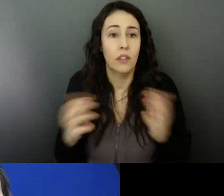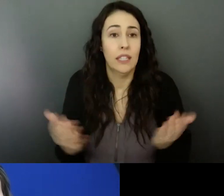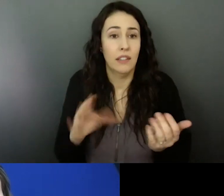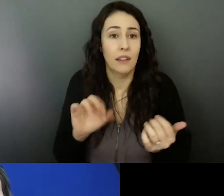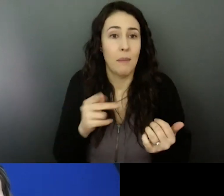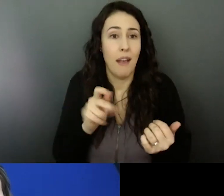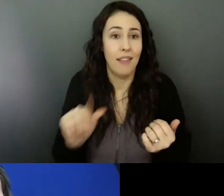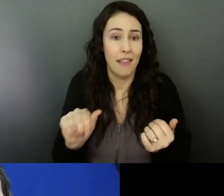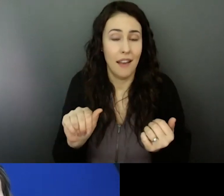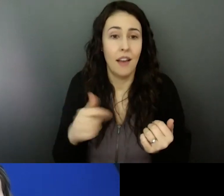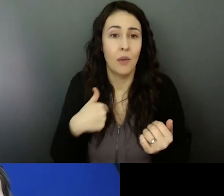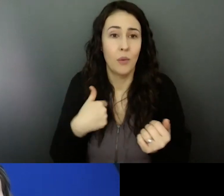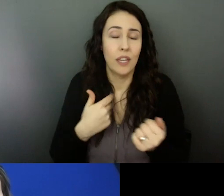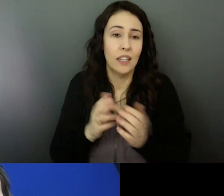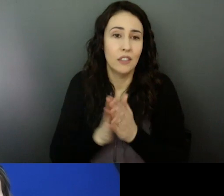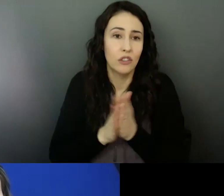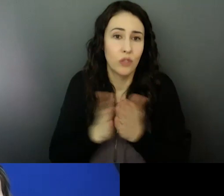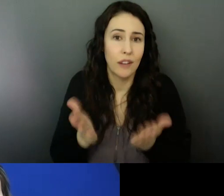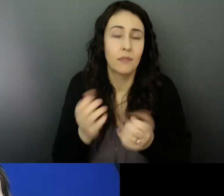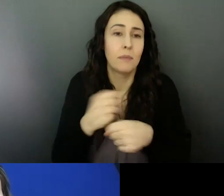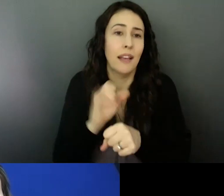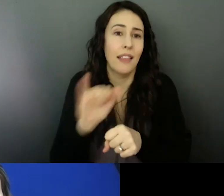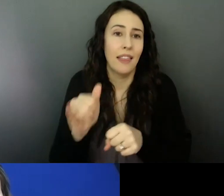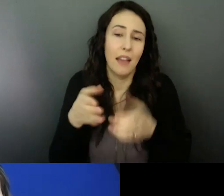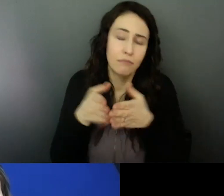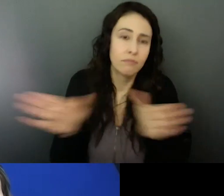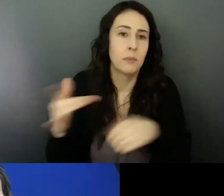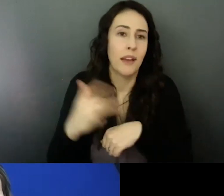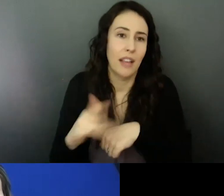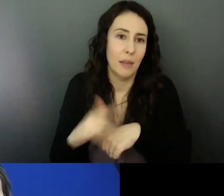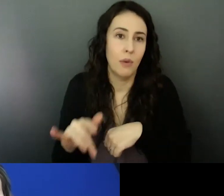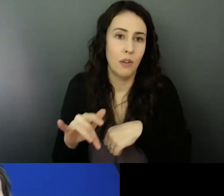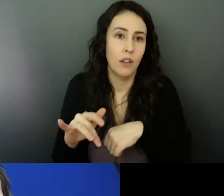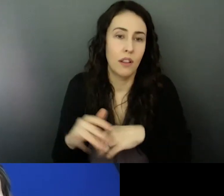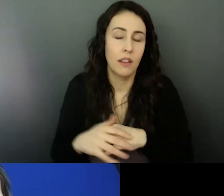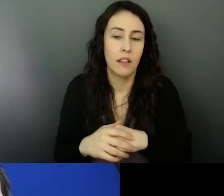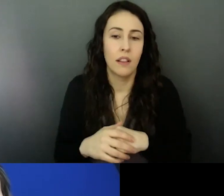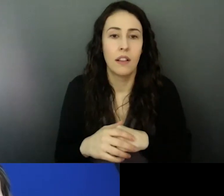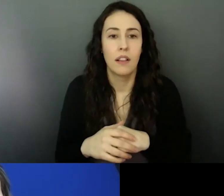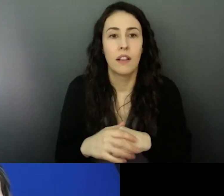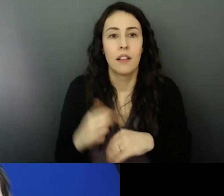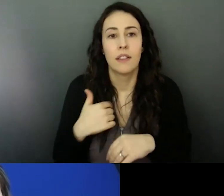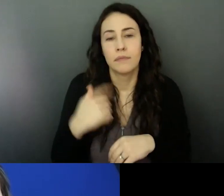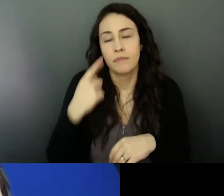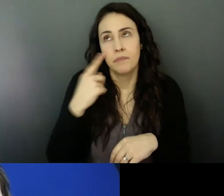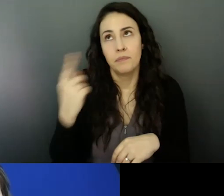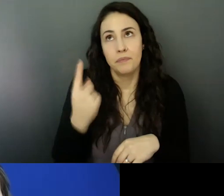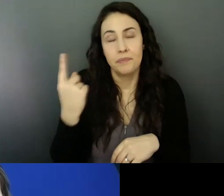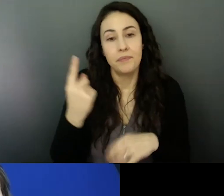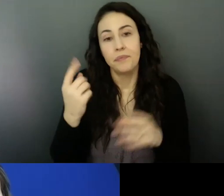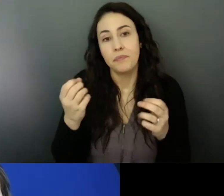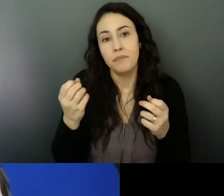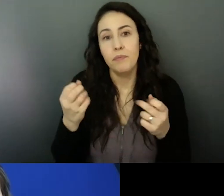prior learning as widely available as we can. And there's always, I think, opportunities